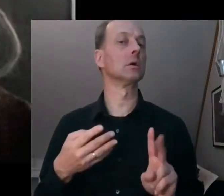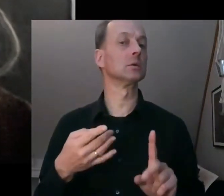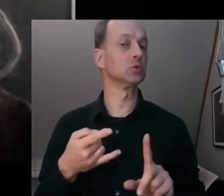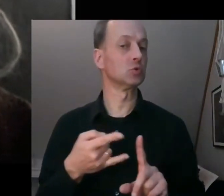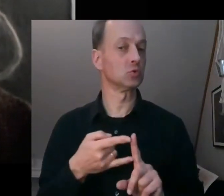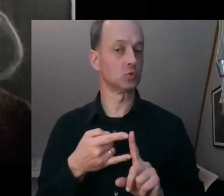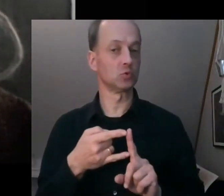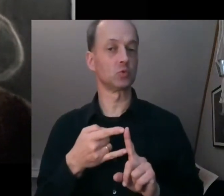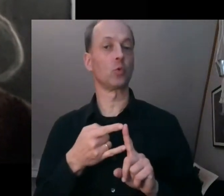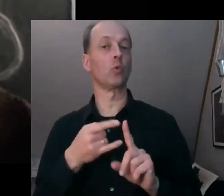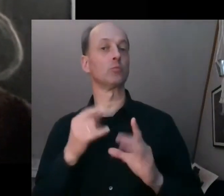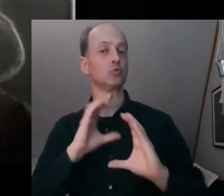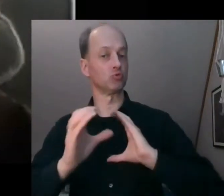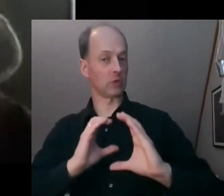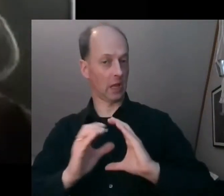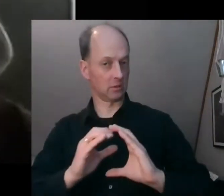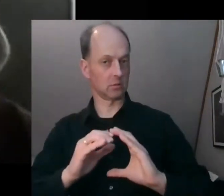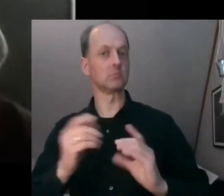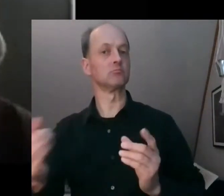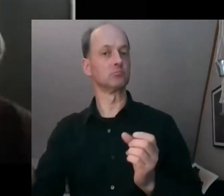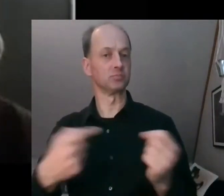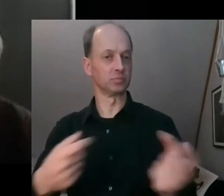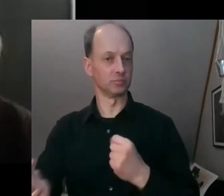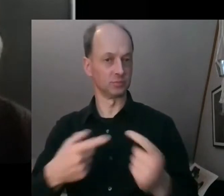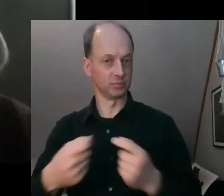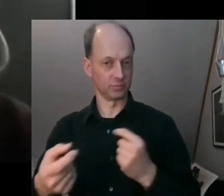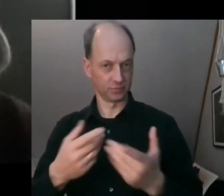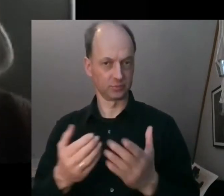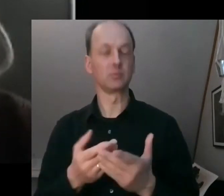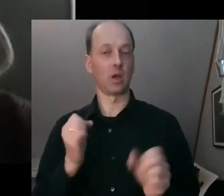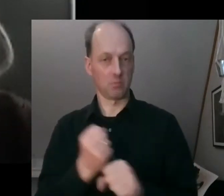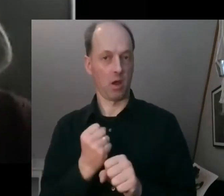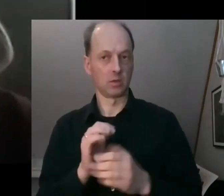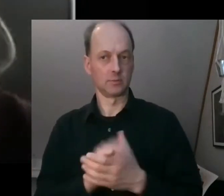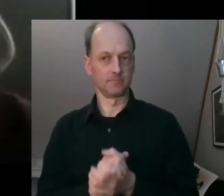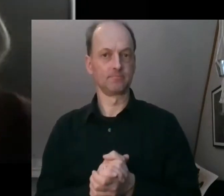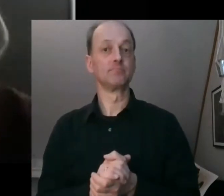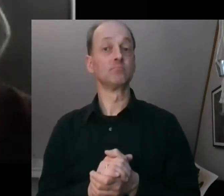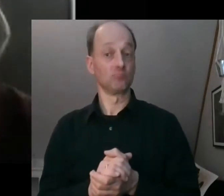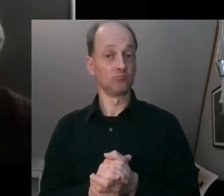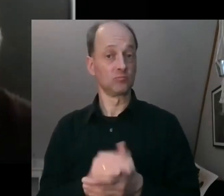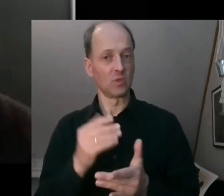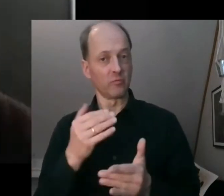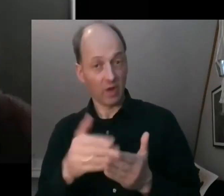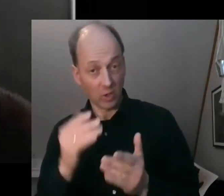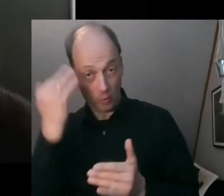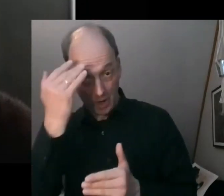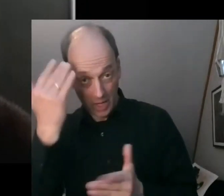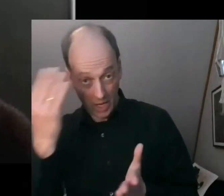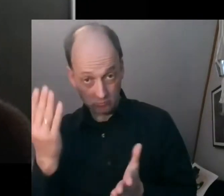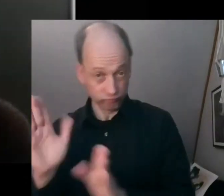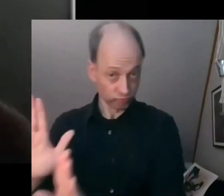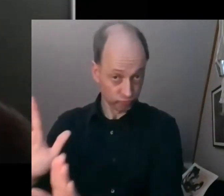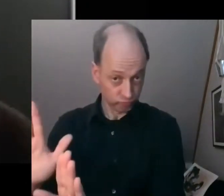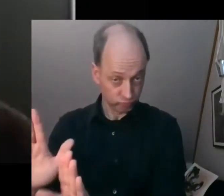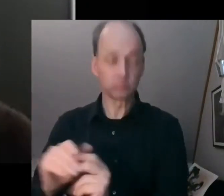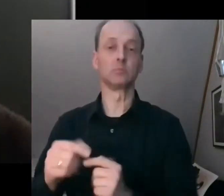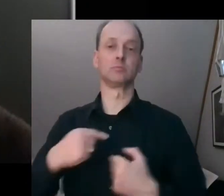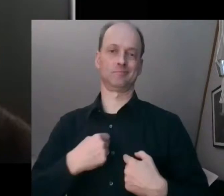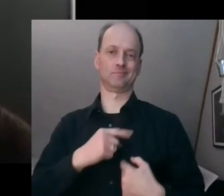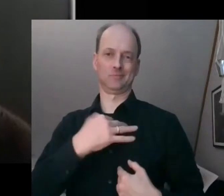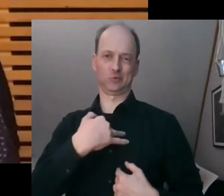you feel free to take part in the Zoom chat. And if you want to think about it a little